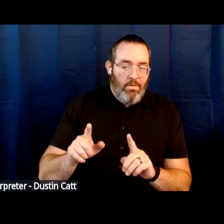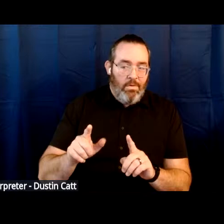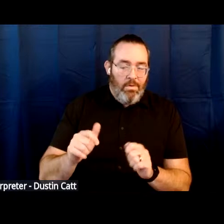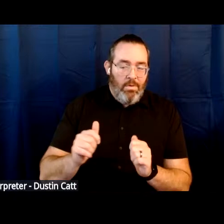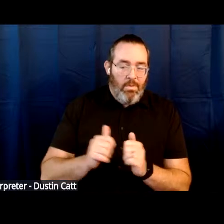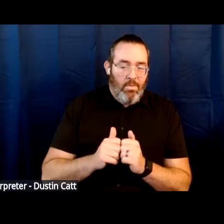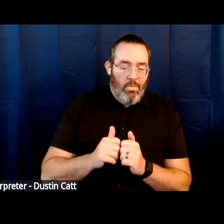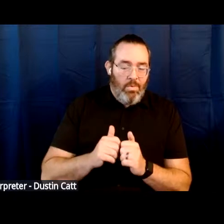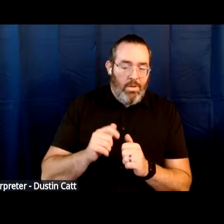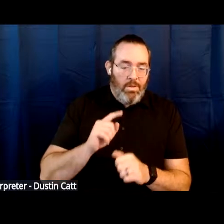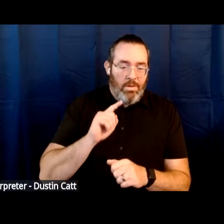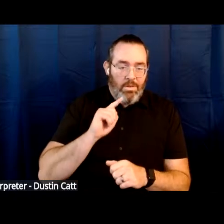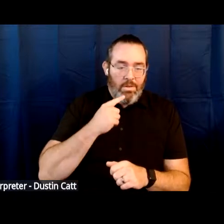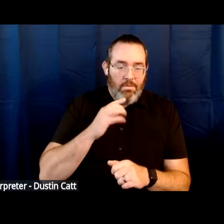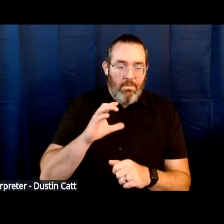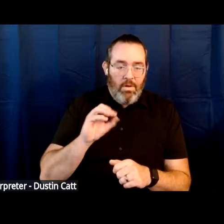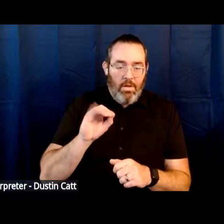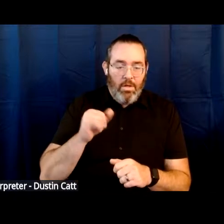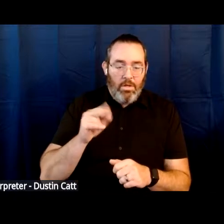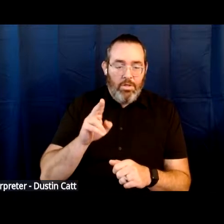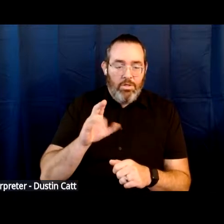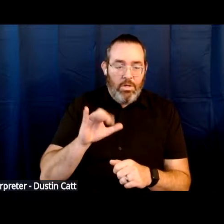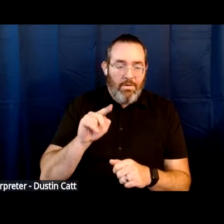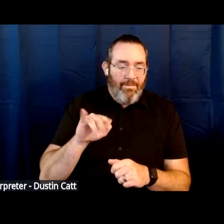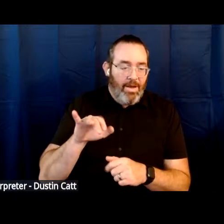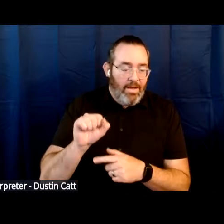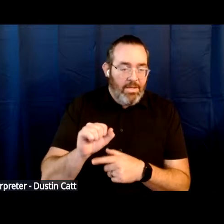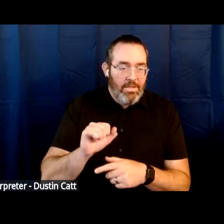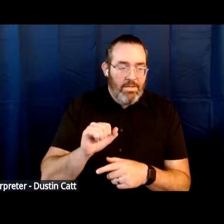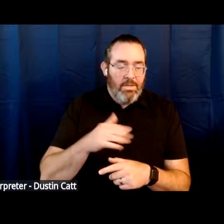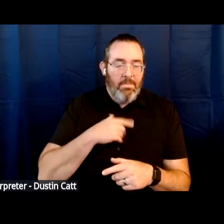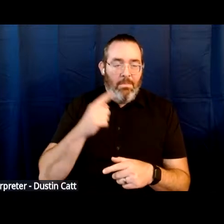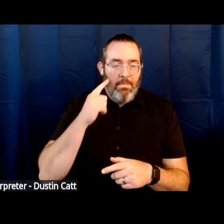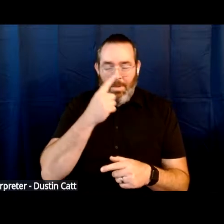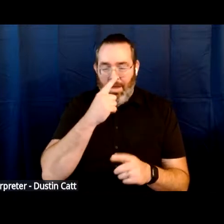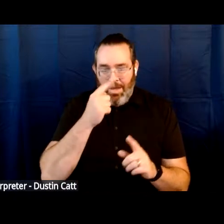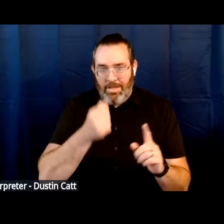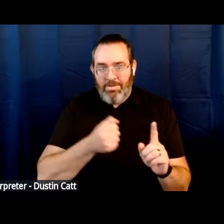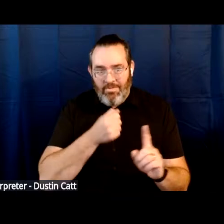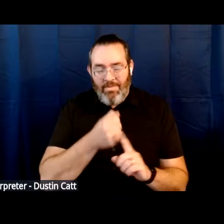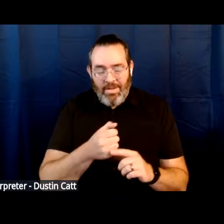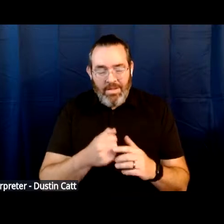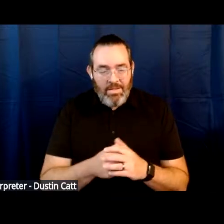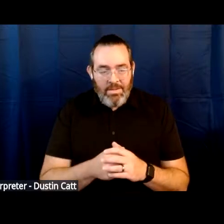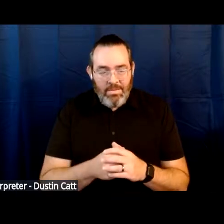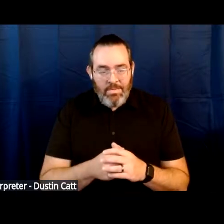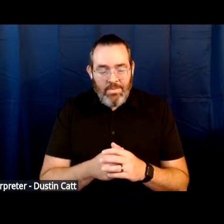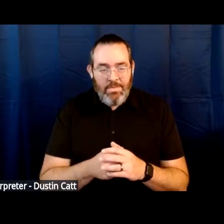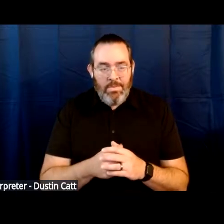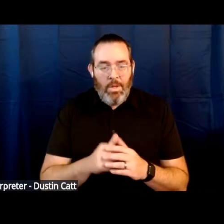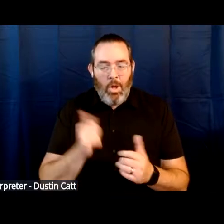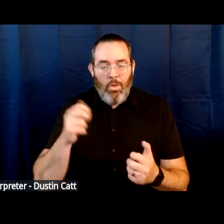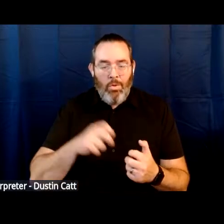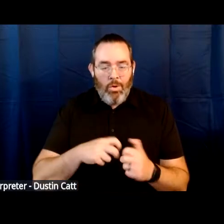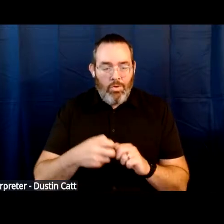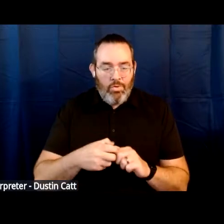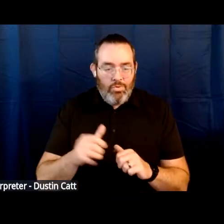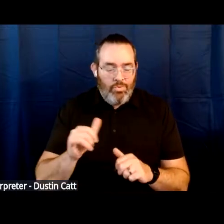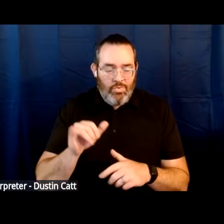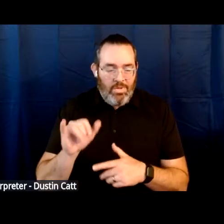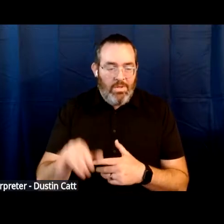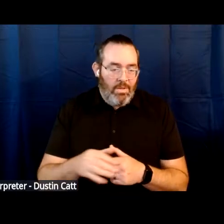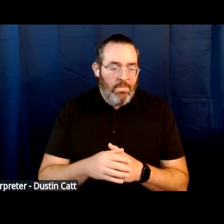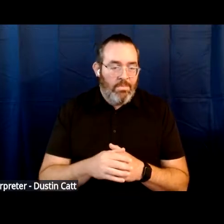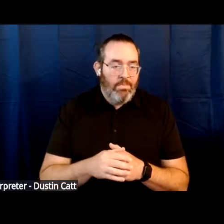severe conjunctivitis, my eyes start to get affected, other issues like that.